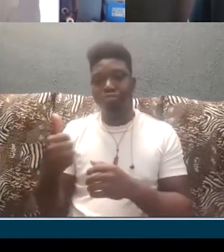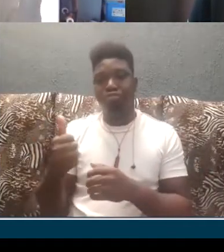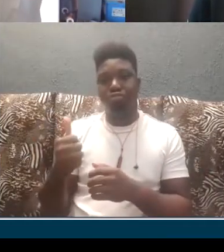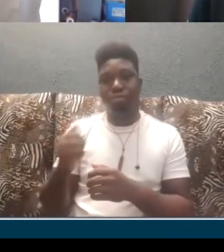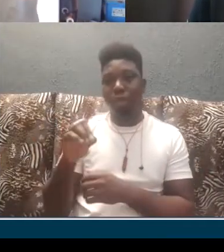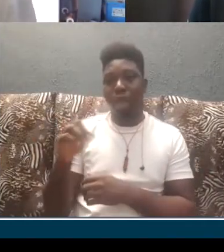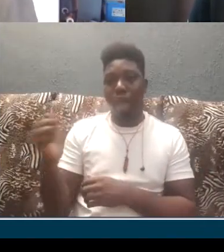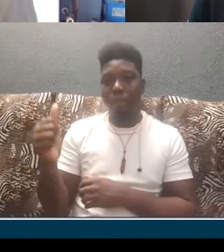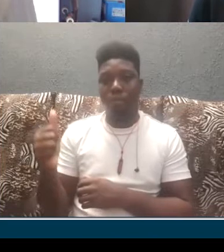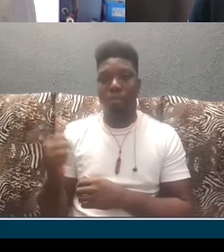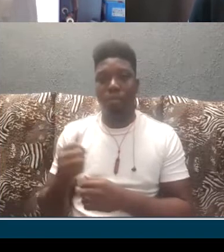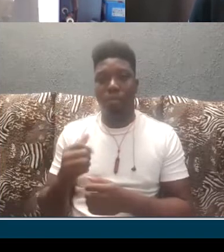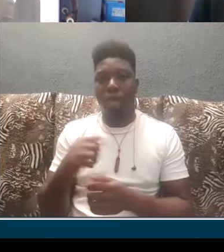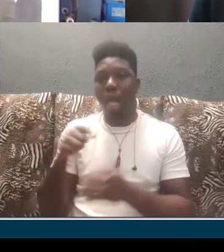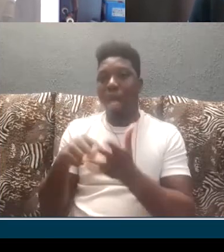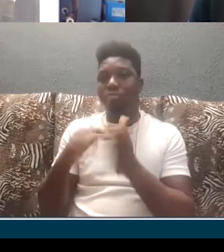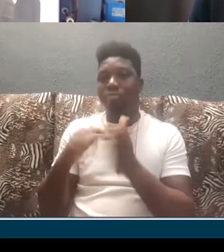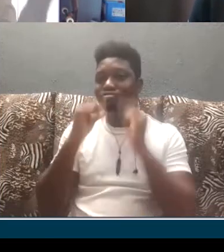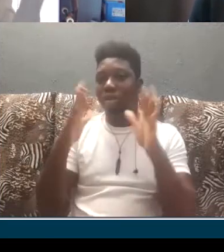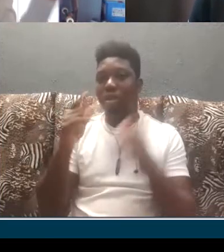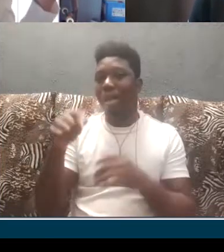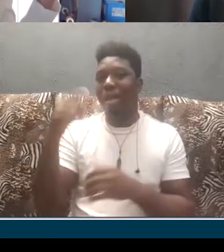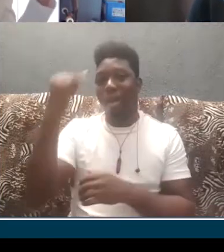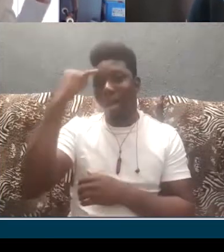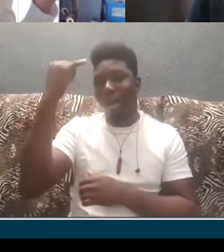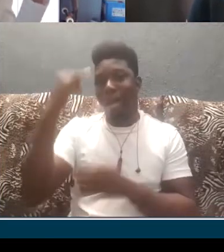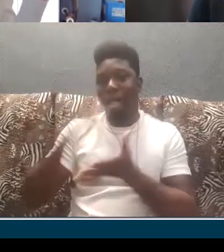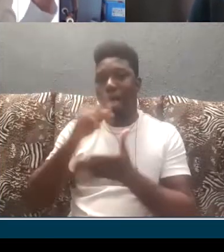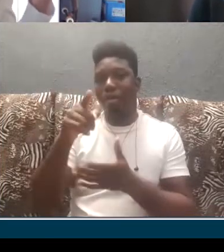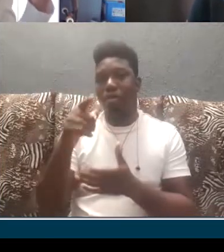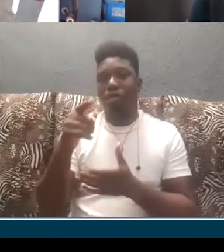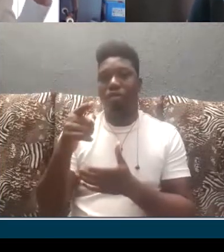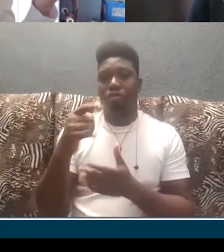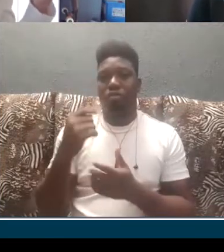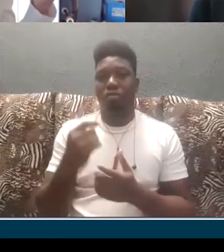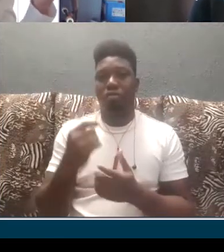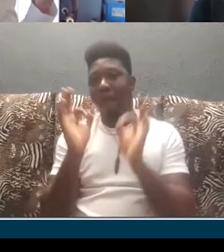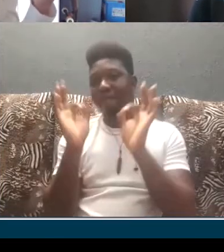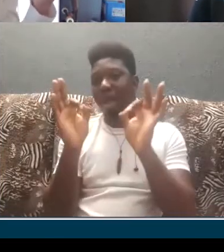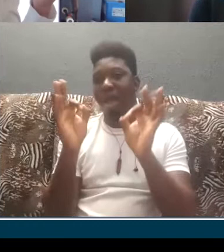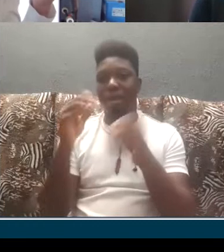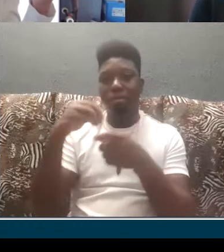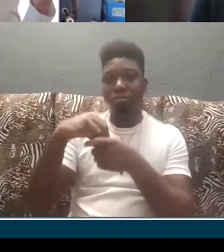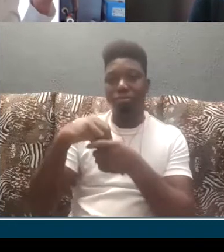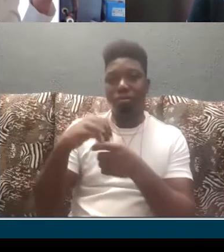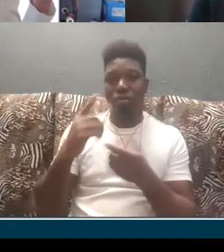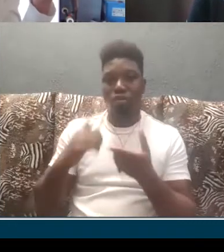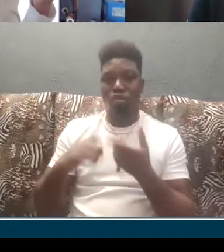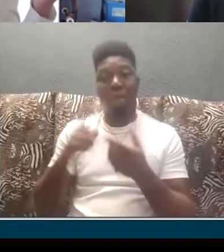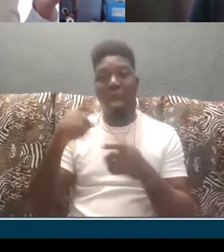this idea that you either fit into our society and the structure,